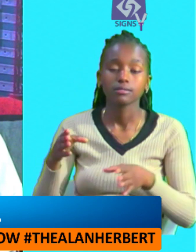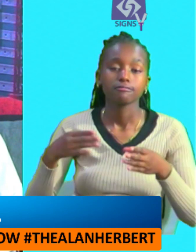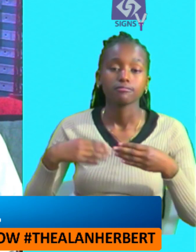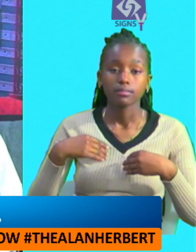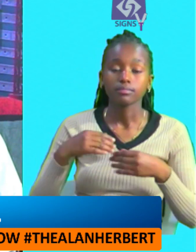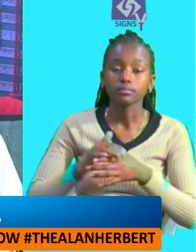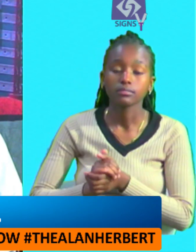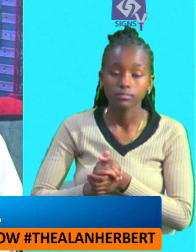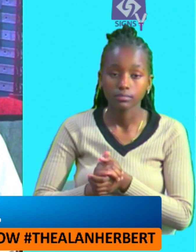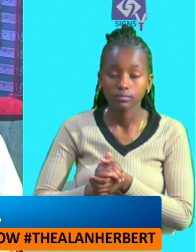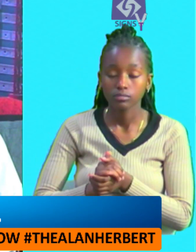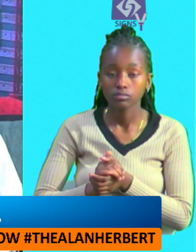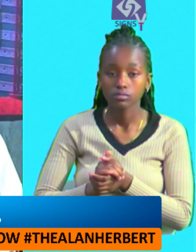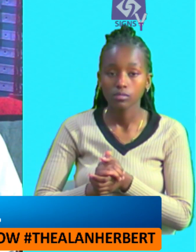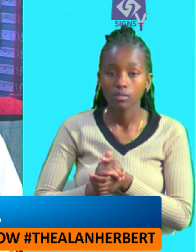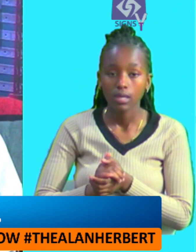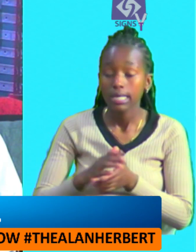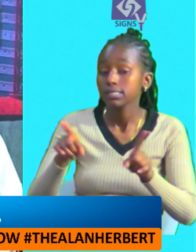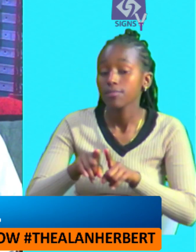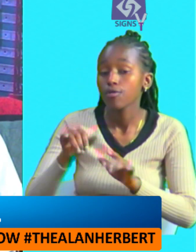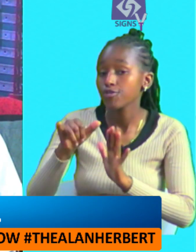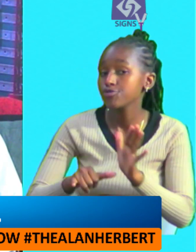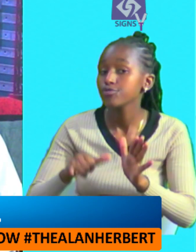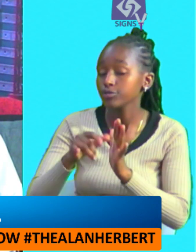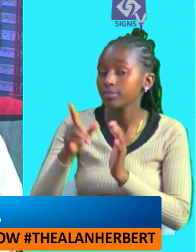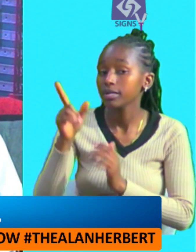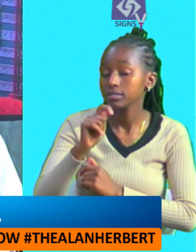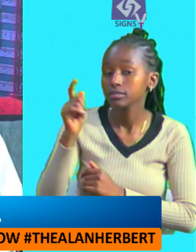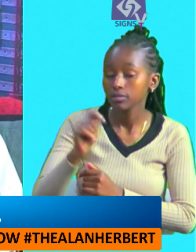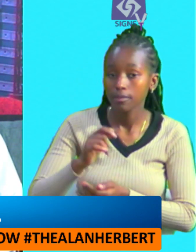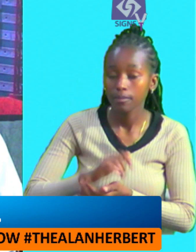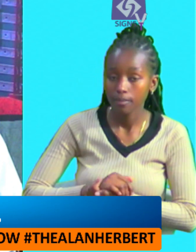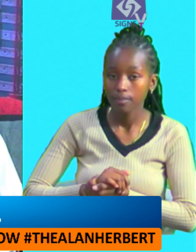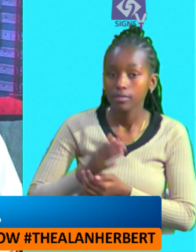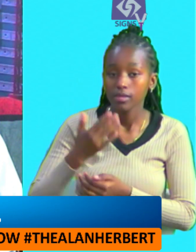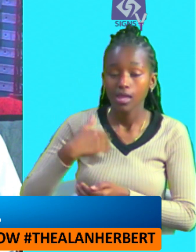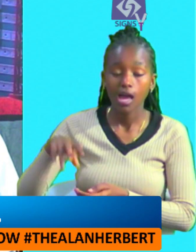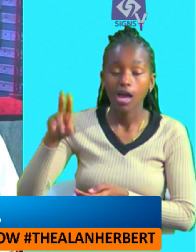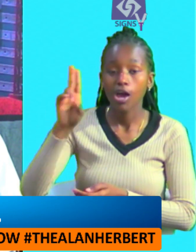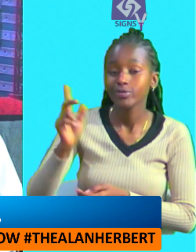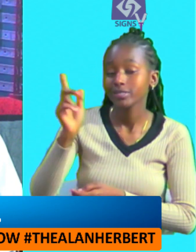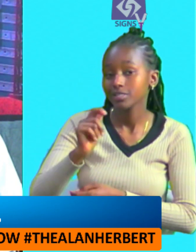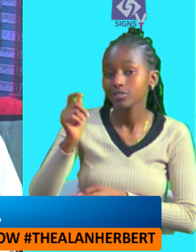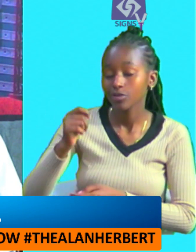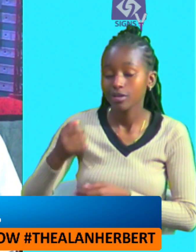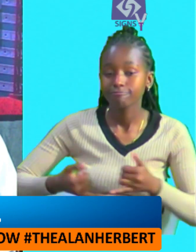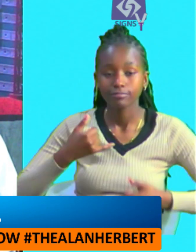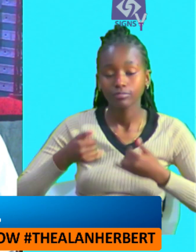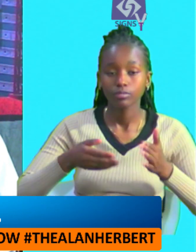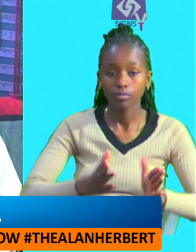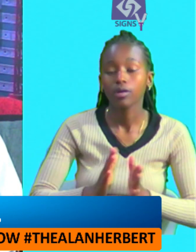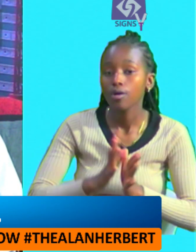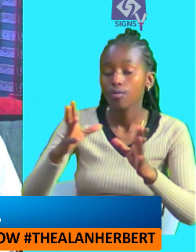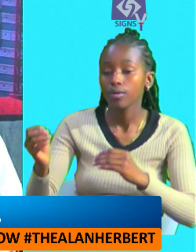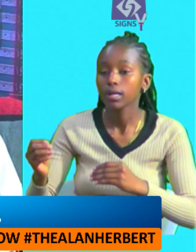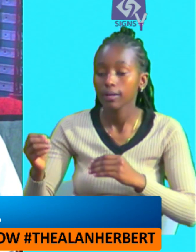business development, business and having structured mindsets. There is a